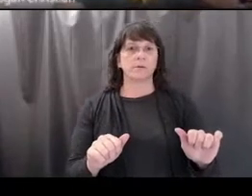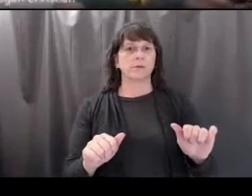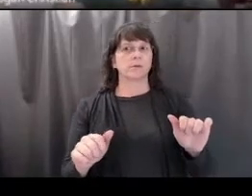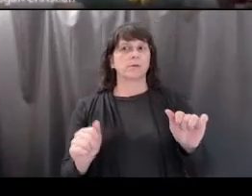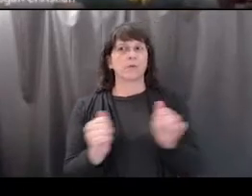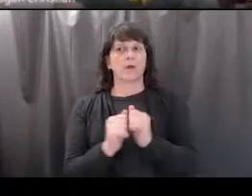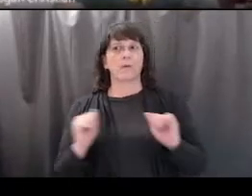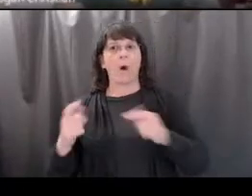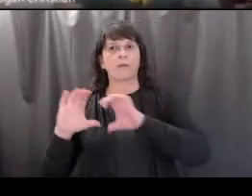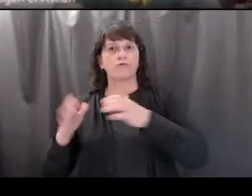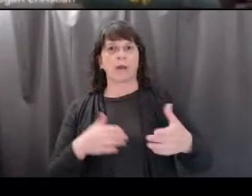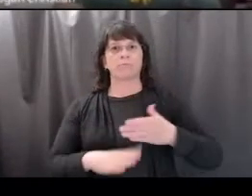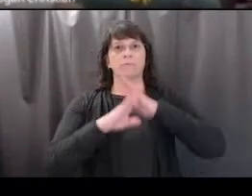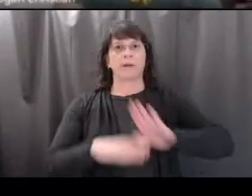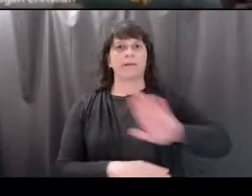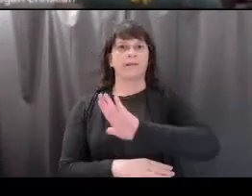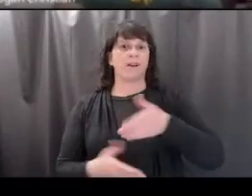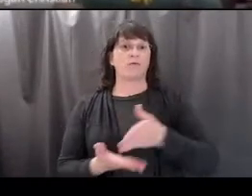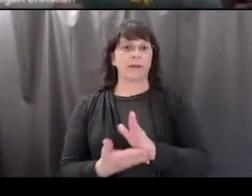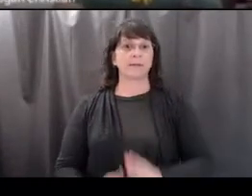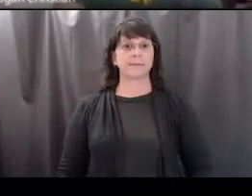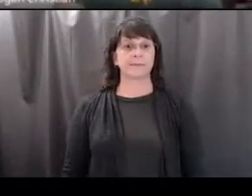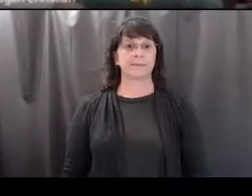tribes to protect those fishing rights.